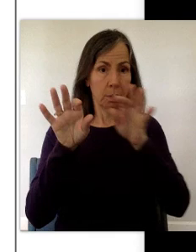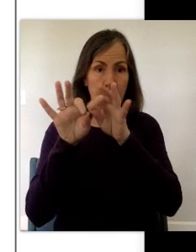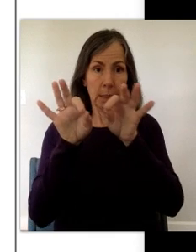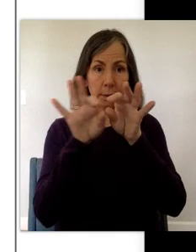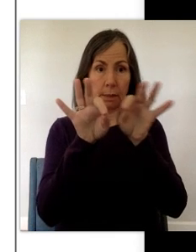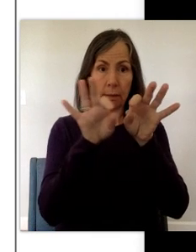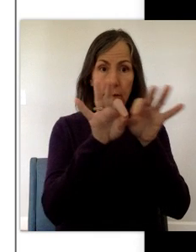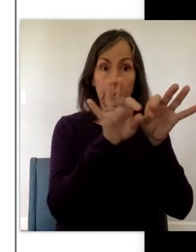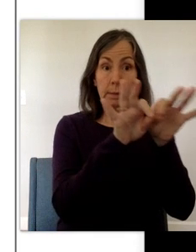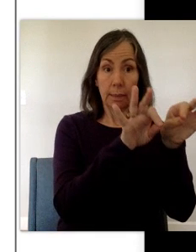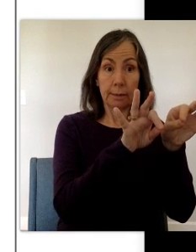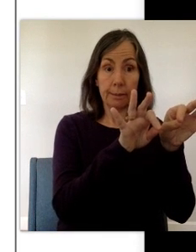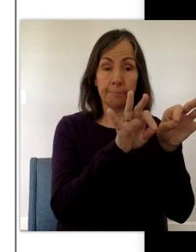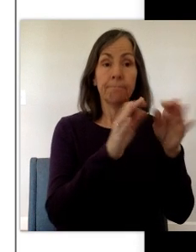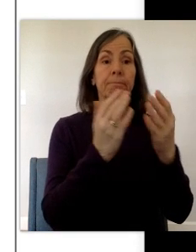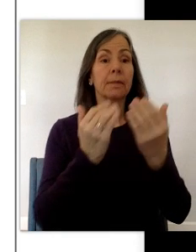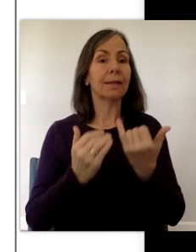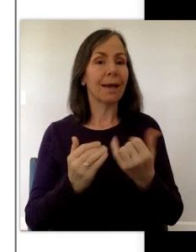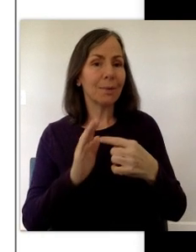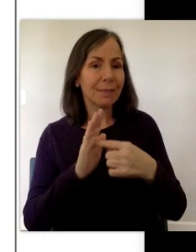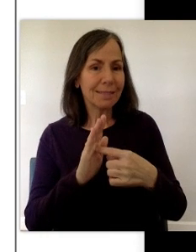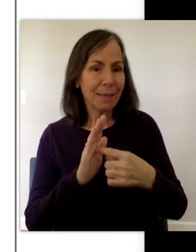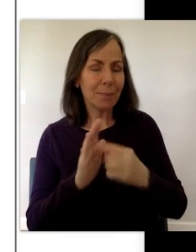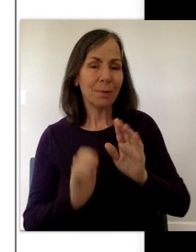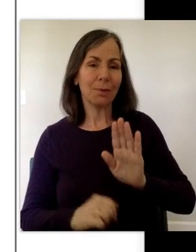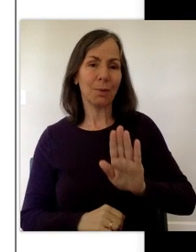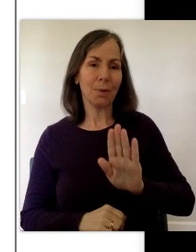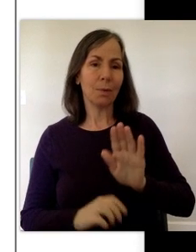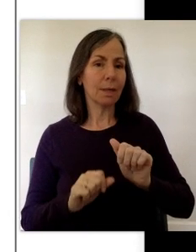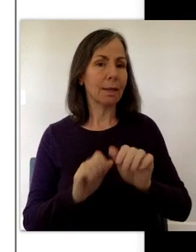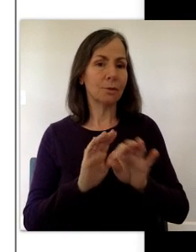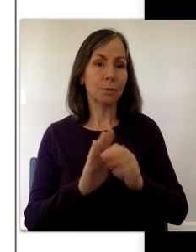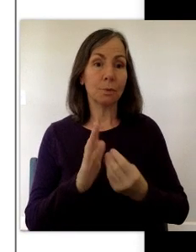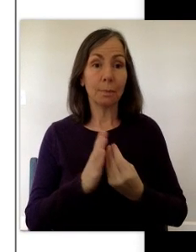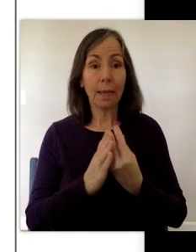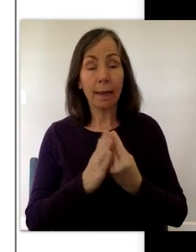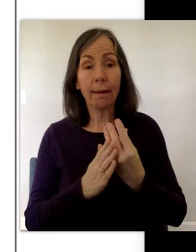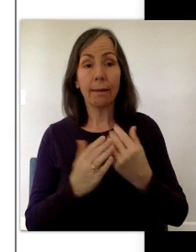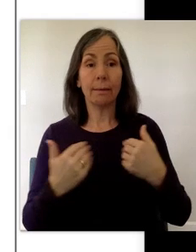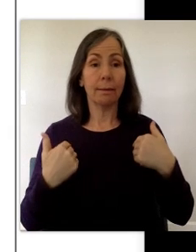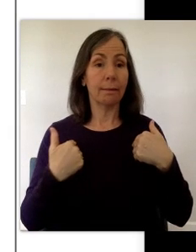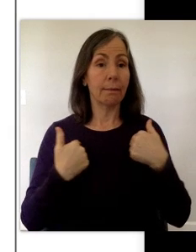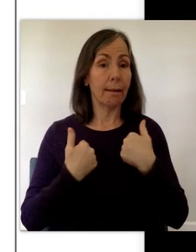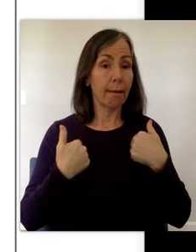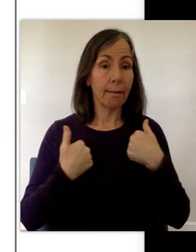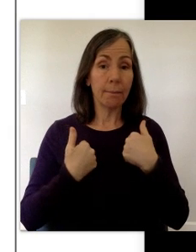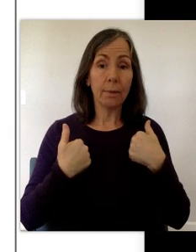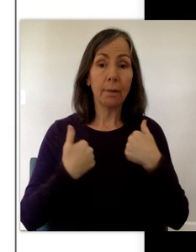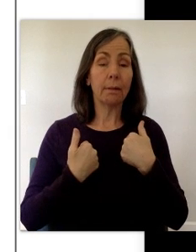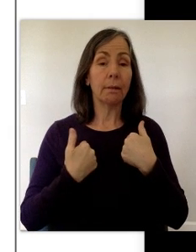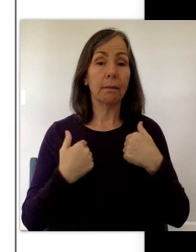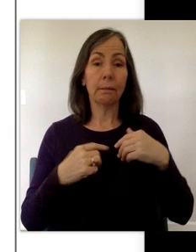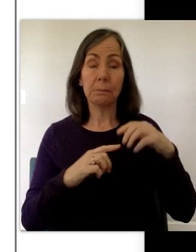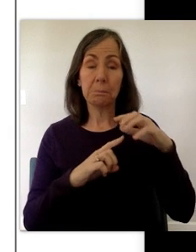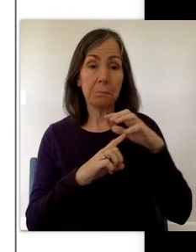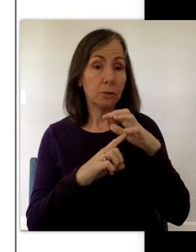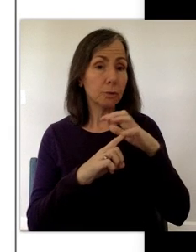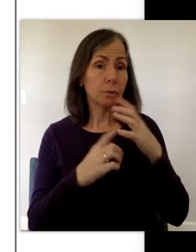are going to write your own examples. You can choose a plant, an animal, a